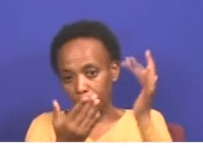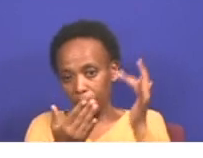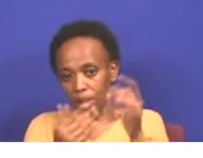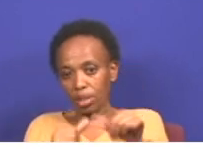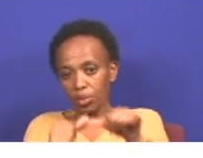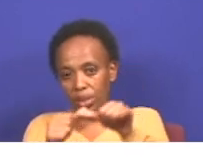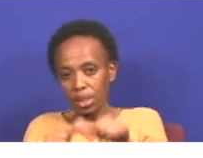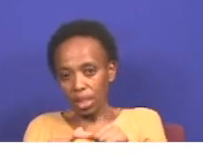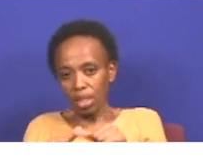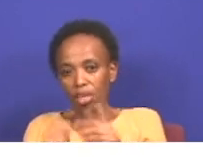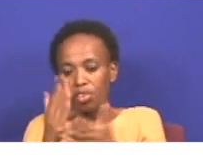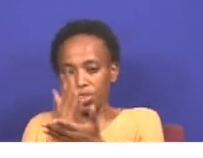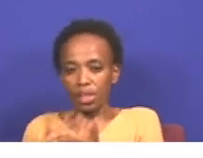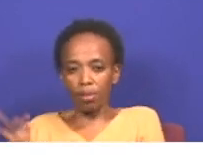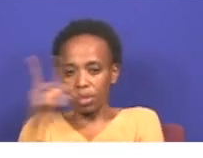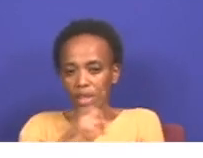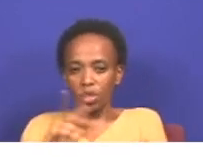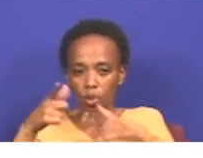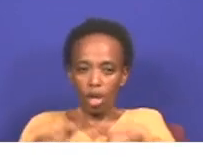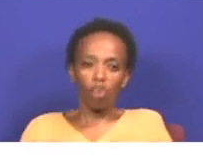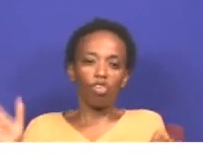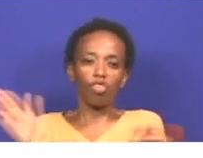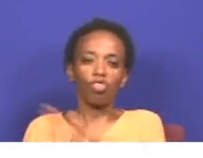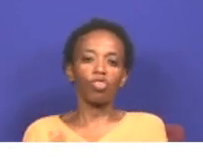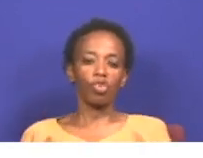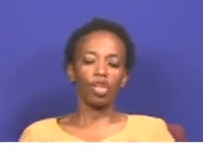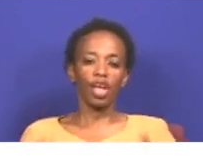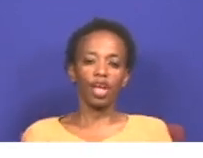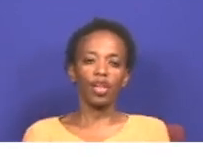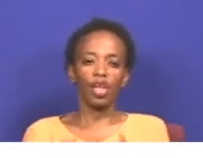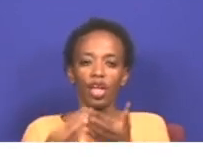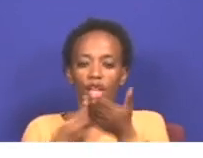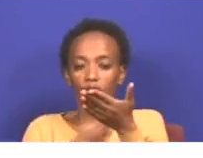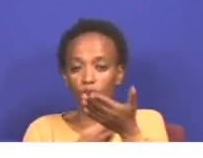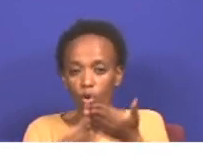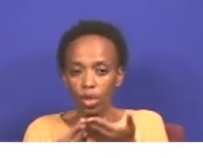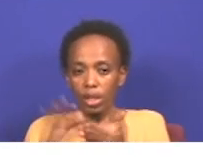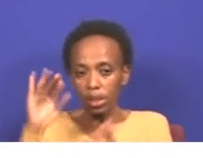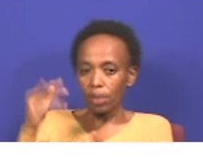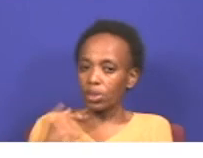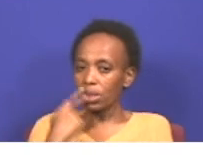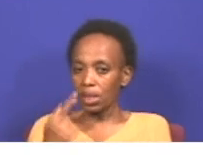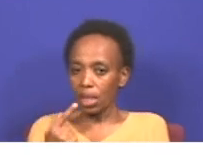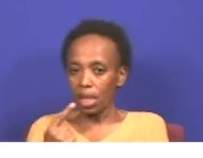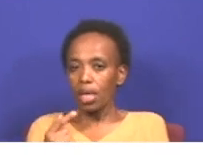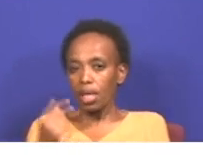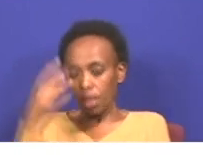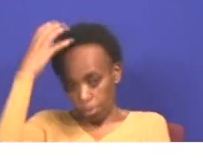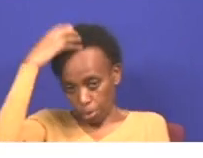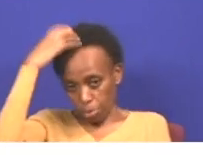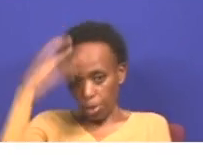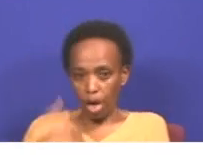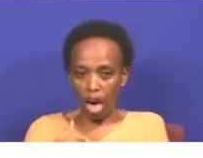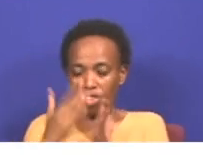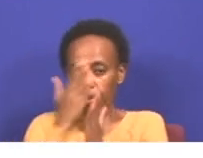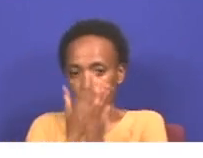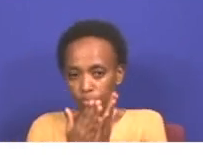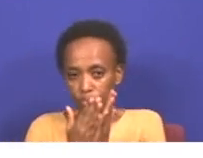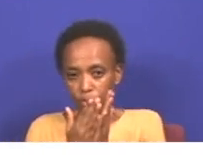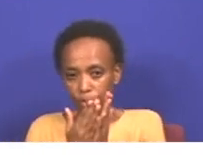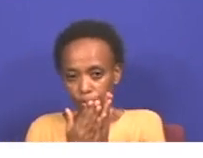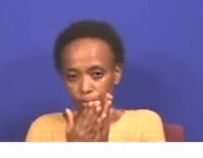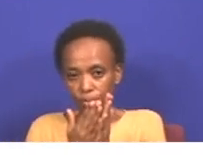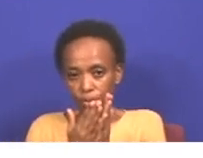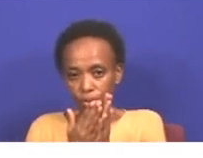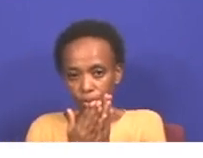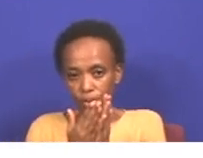stay for several days to allow for a full recovery. The Holy See press office said the Pope will undergo a laparotomy and abdominal wall surgery